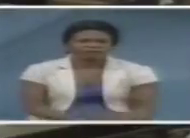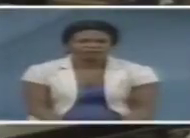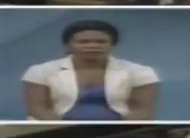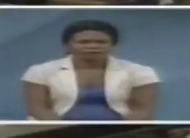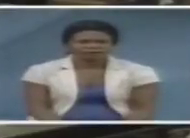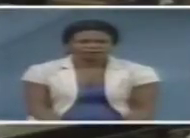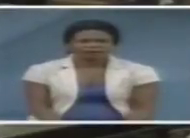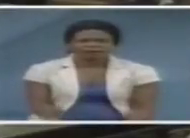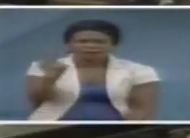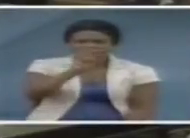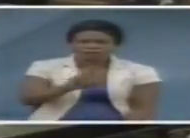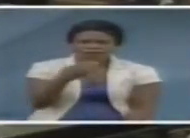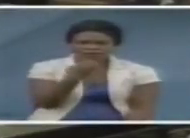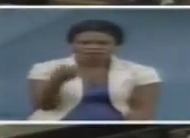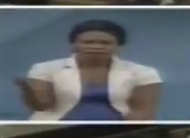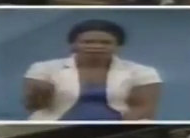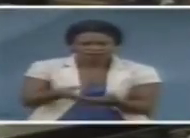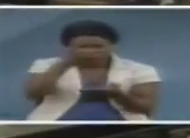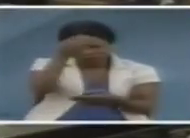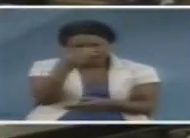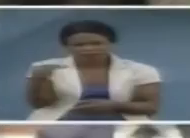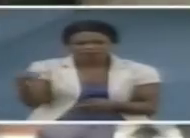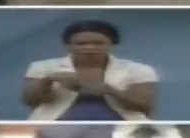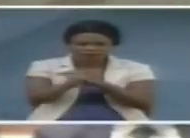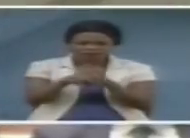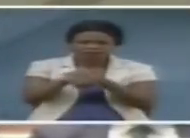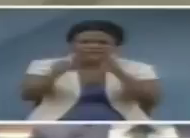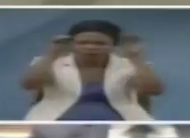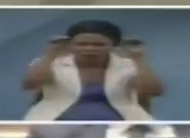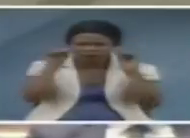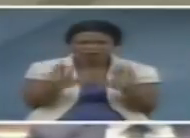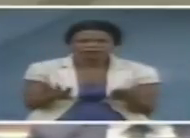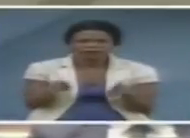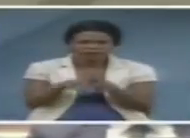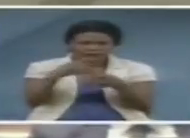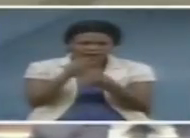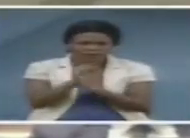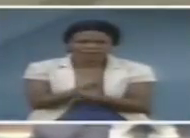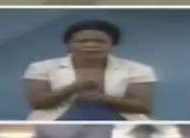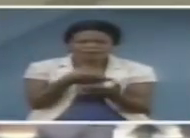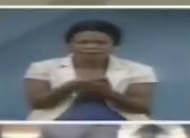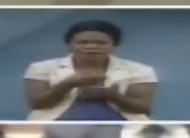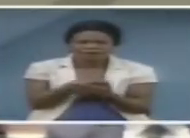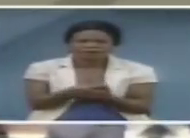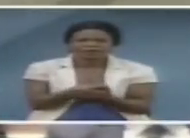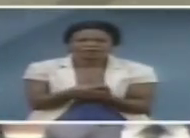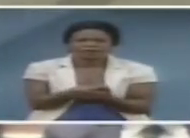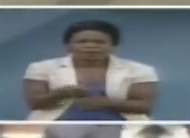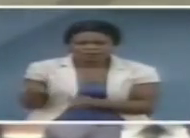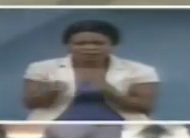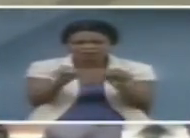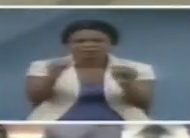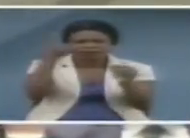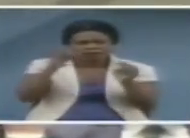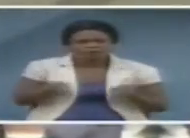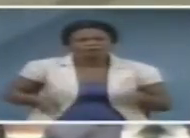levels, provision of equipment and learning materials, recruitment of teachers, and creating sustainable